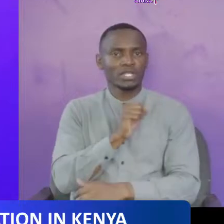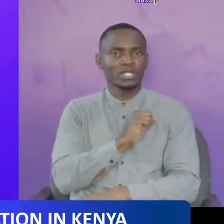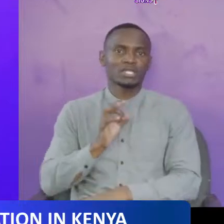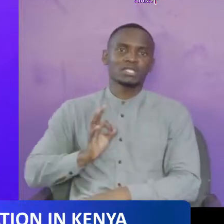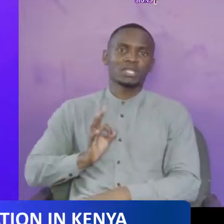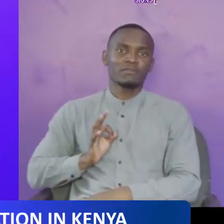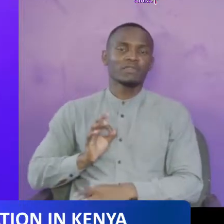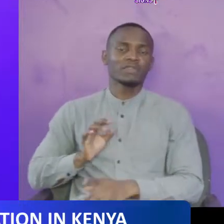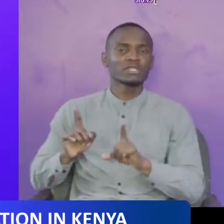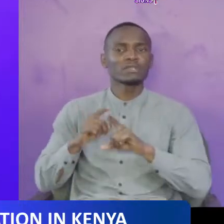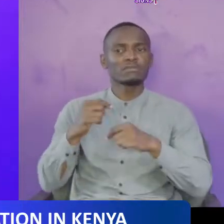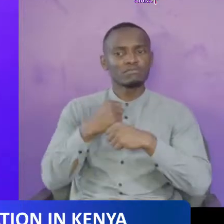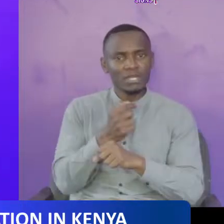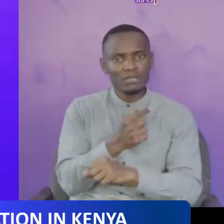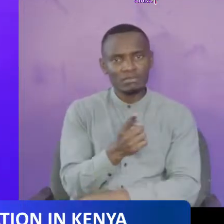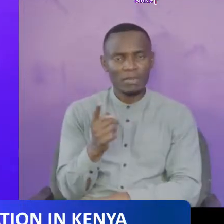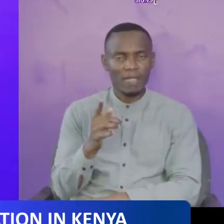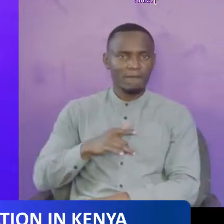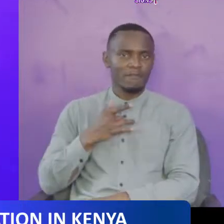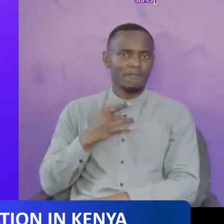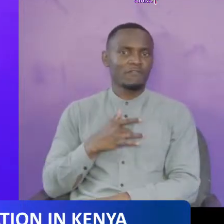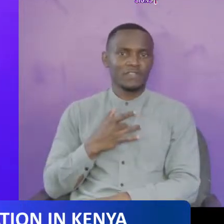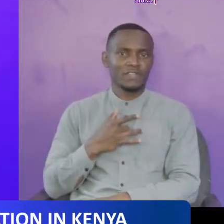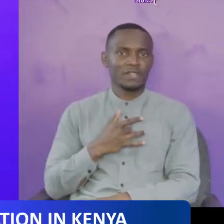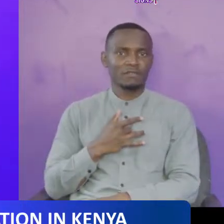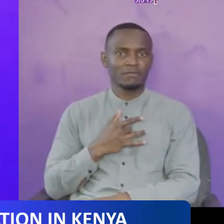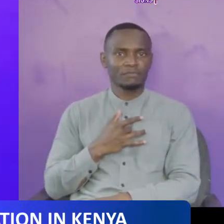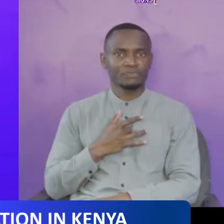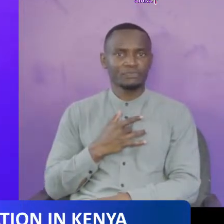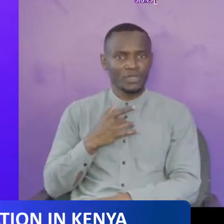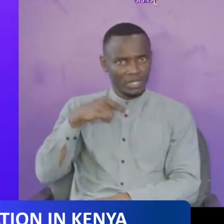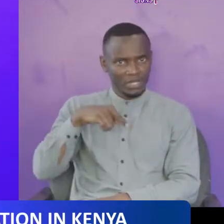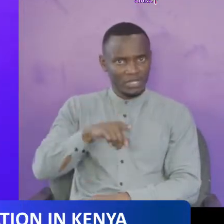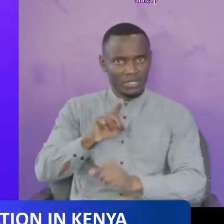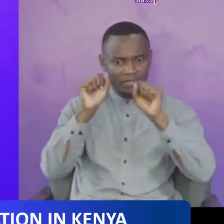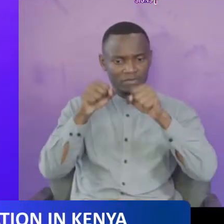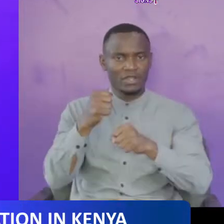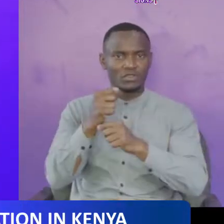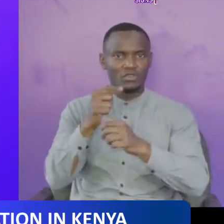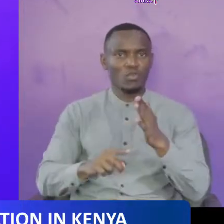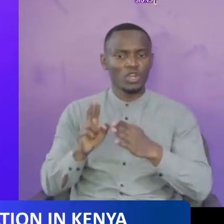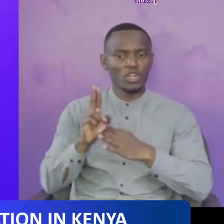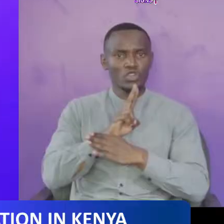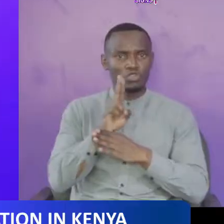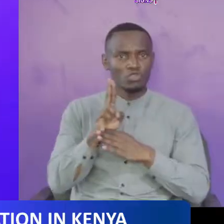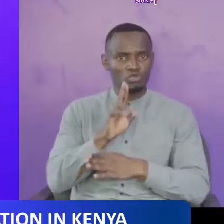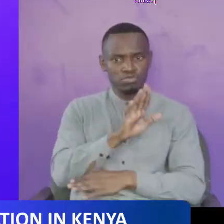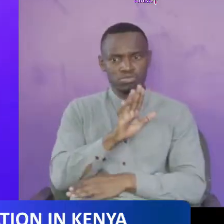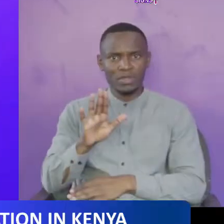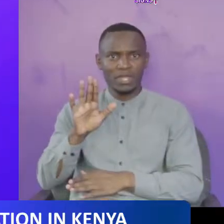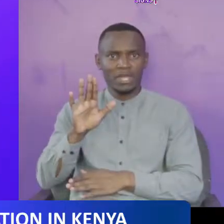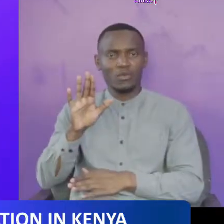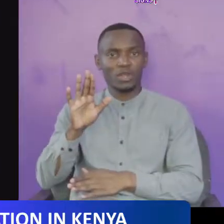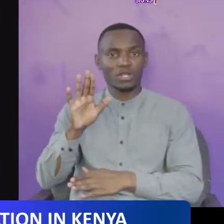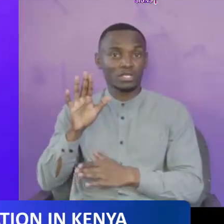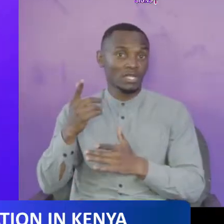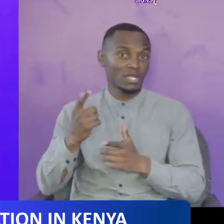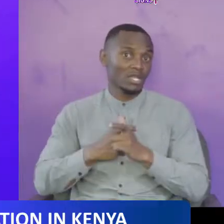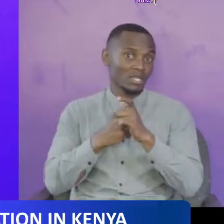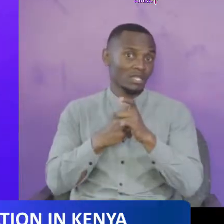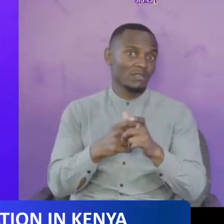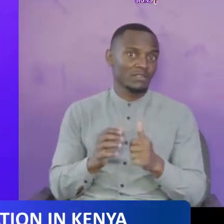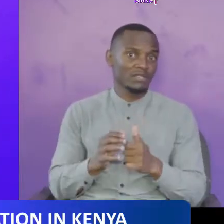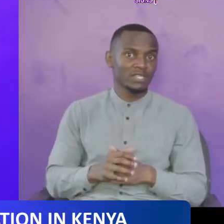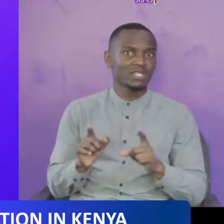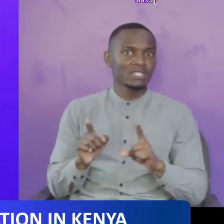making them feel they can utilize their giftings. They're not thinking the way we were. There's a time I would do